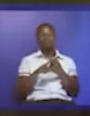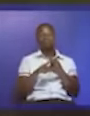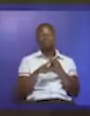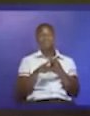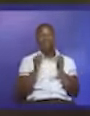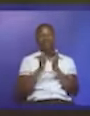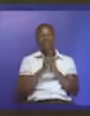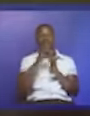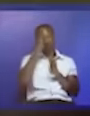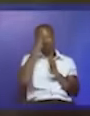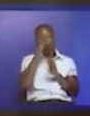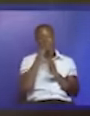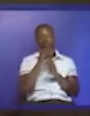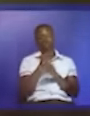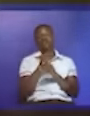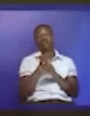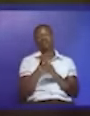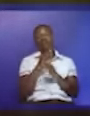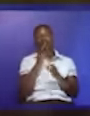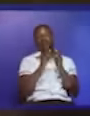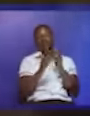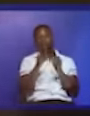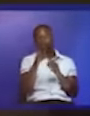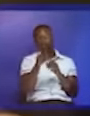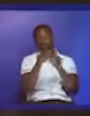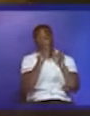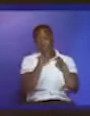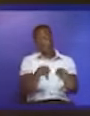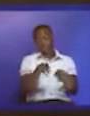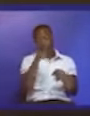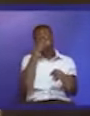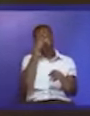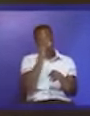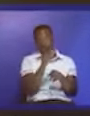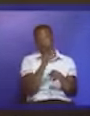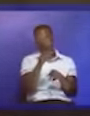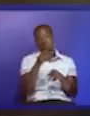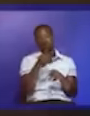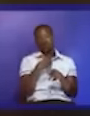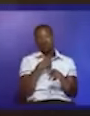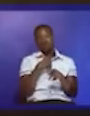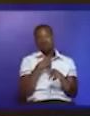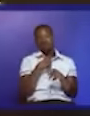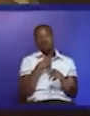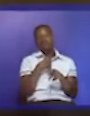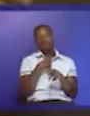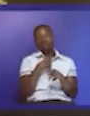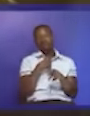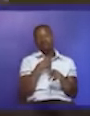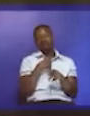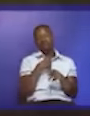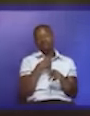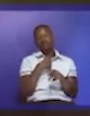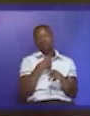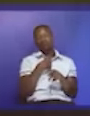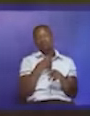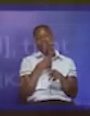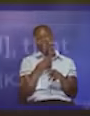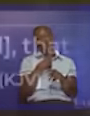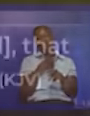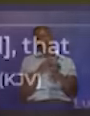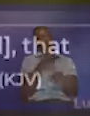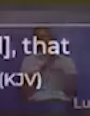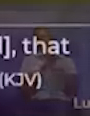men, provided you are a man, there is a mandate upon you that men ought always to pray. Please